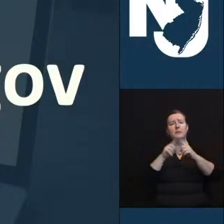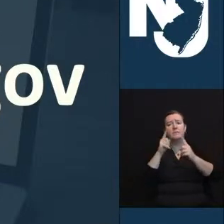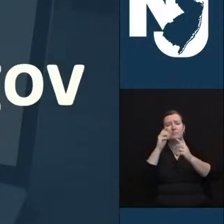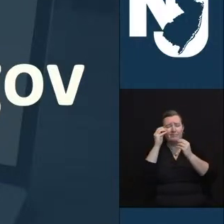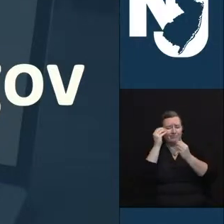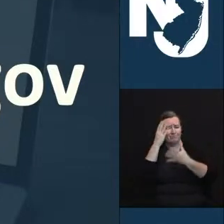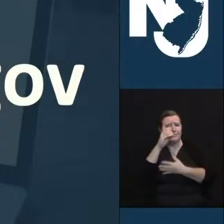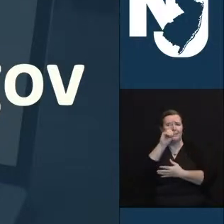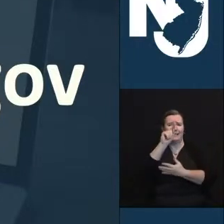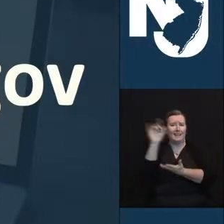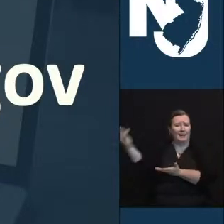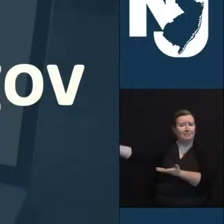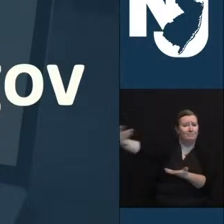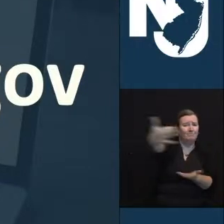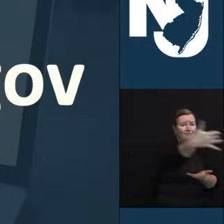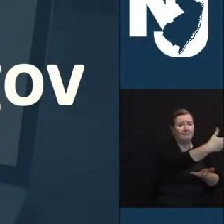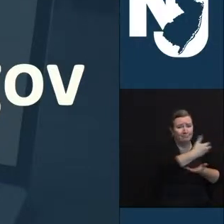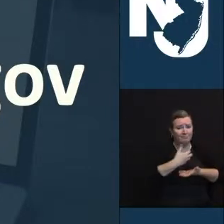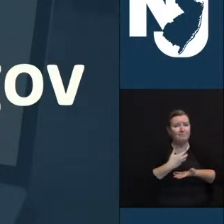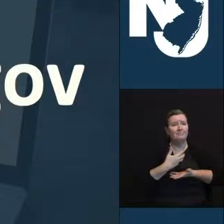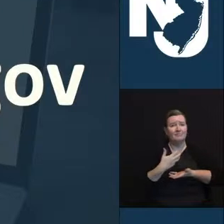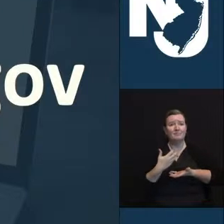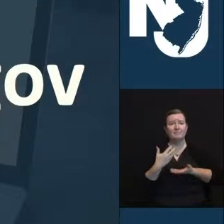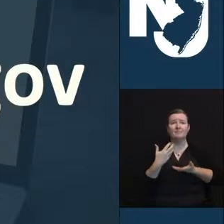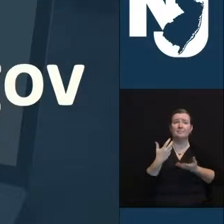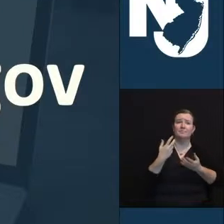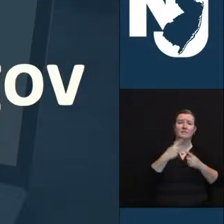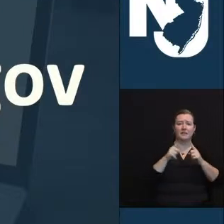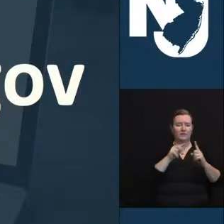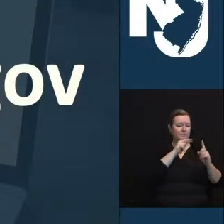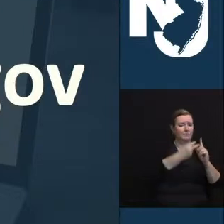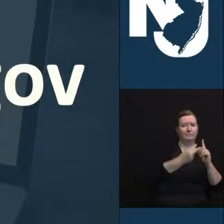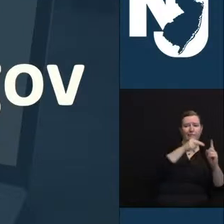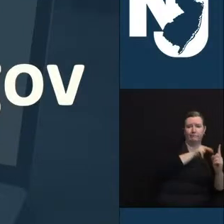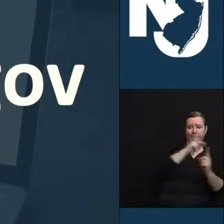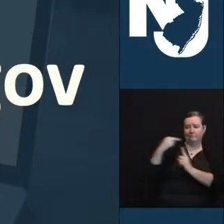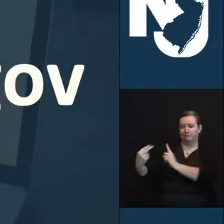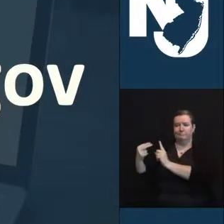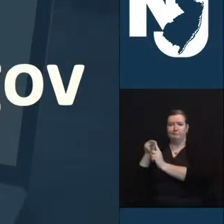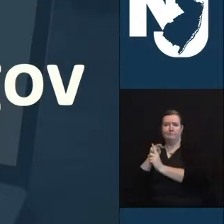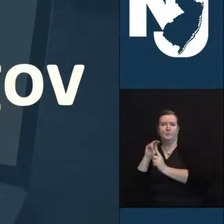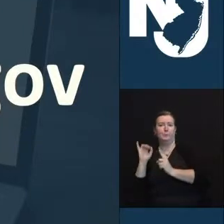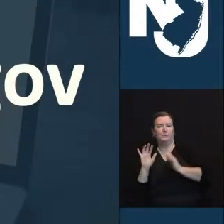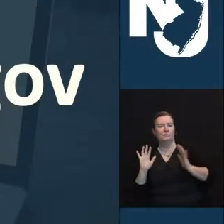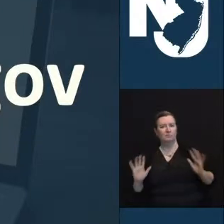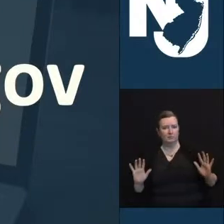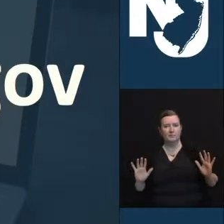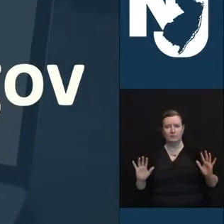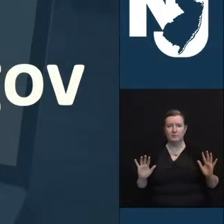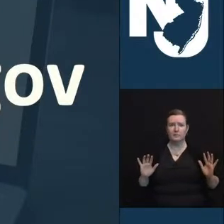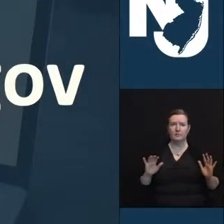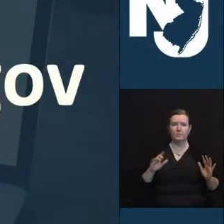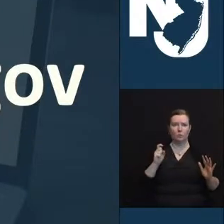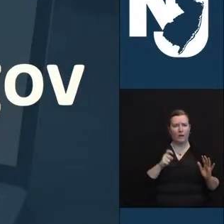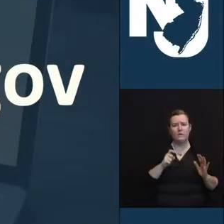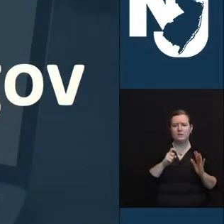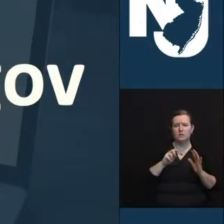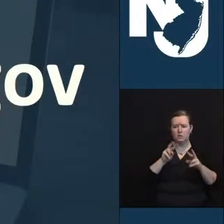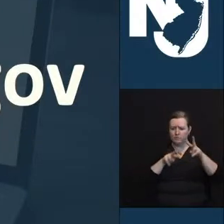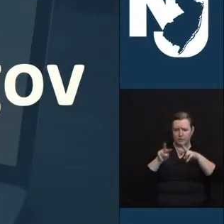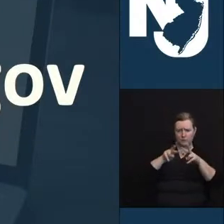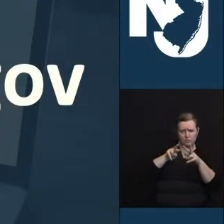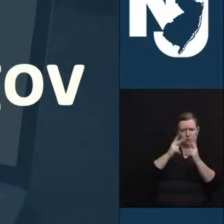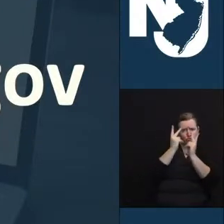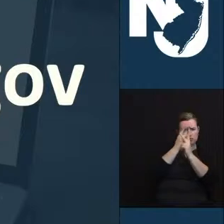models built on the same data, but can be independent in their interpretations. To be clear, this is